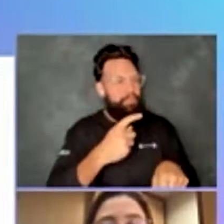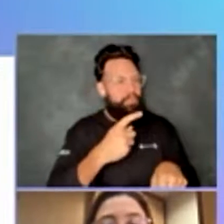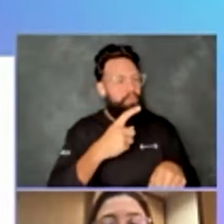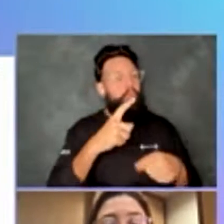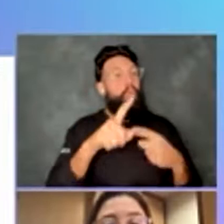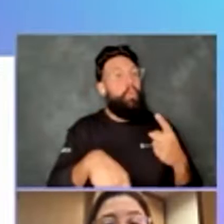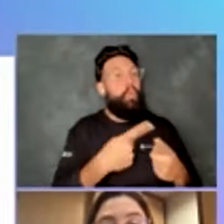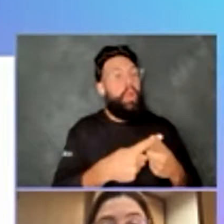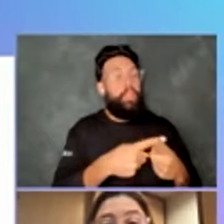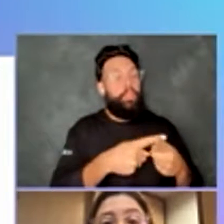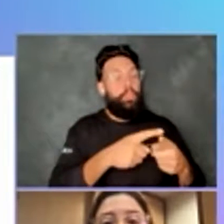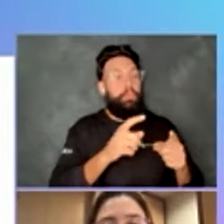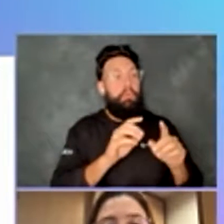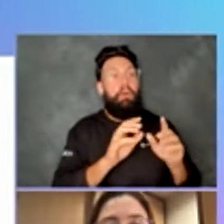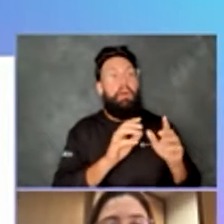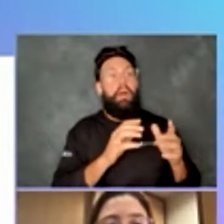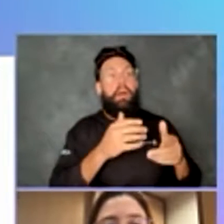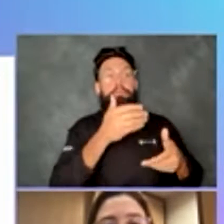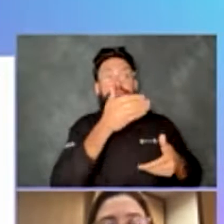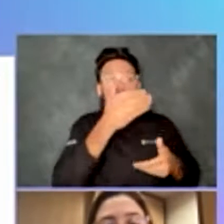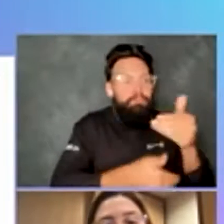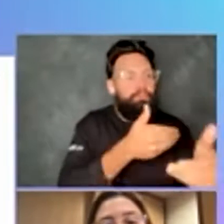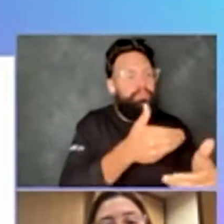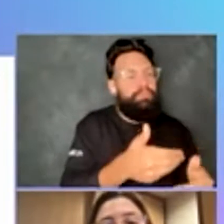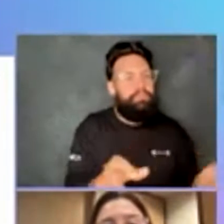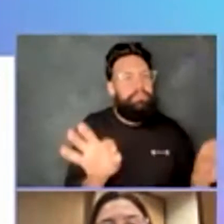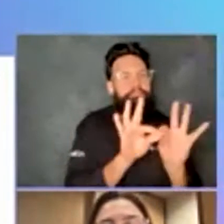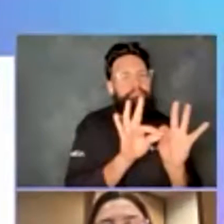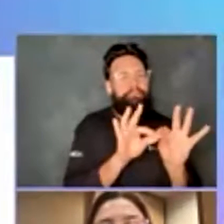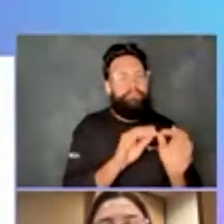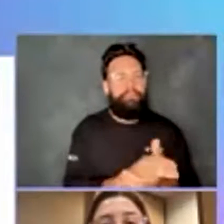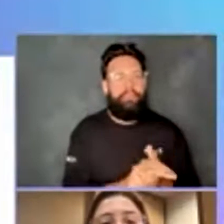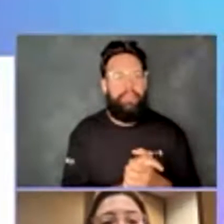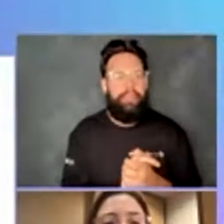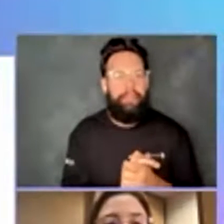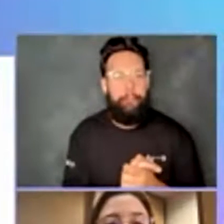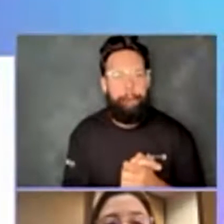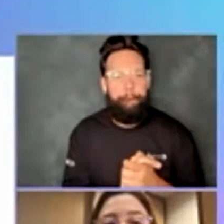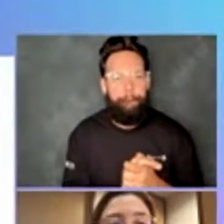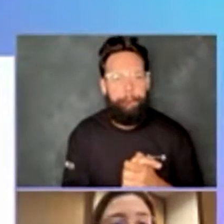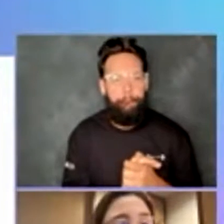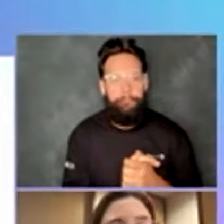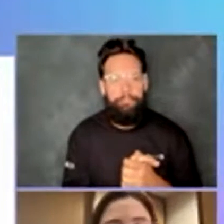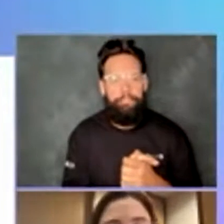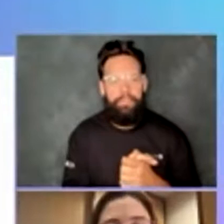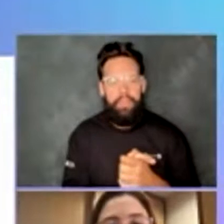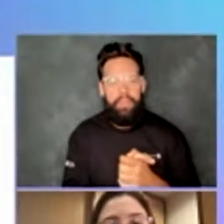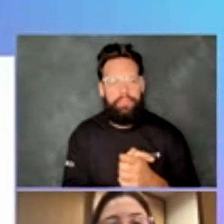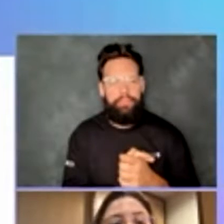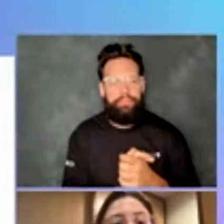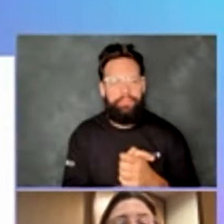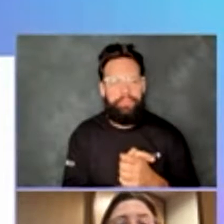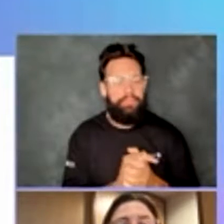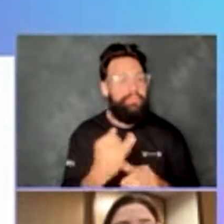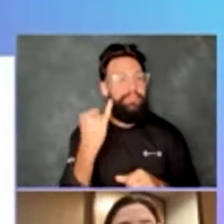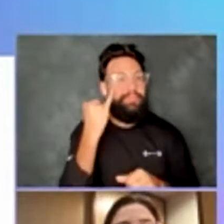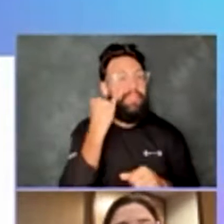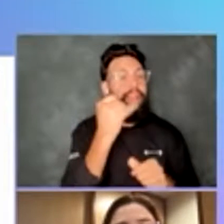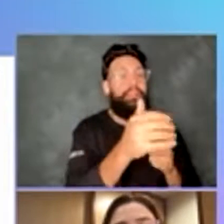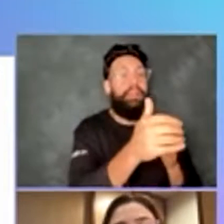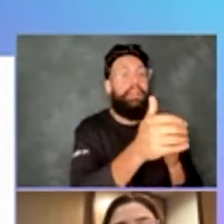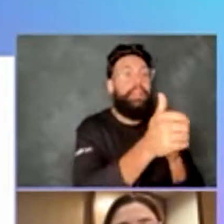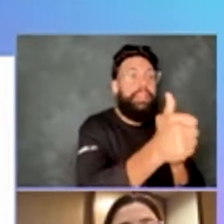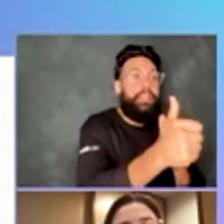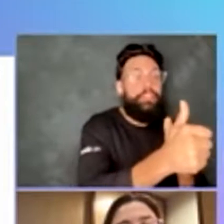others are, you need to step back for a little bit. Leadership and teams will not be able to listen when they're